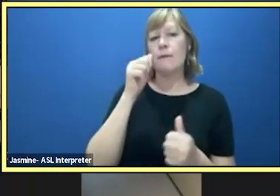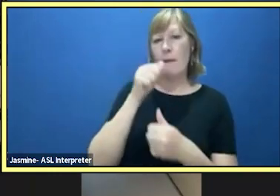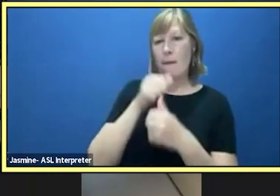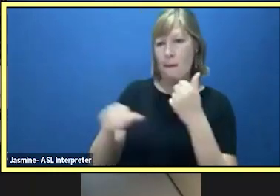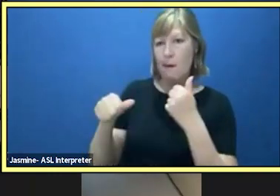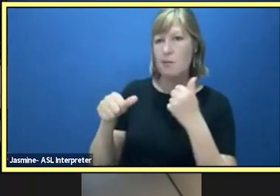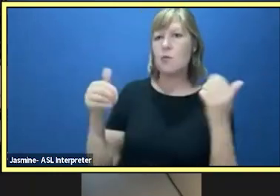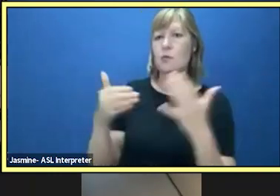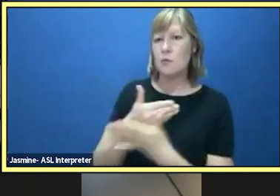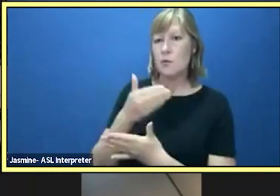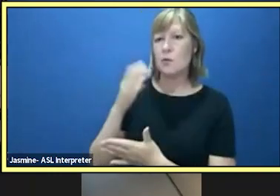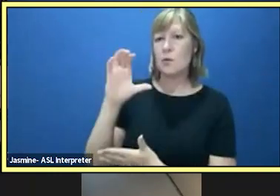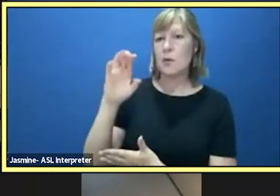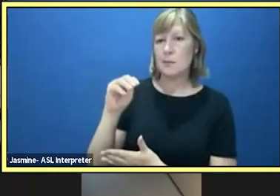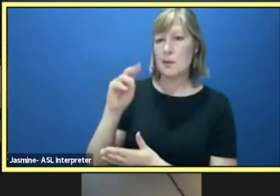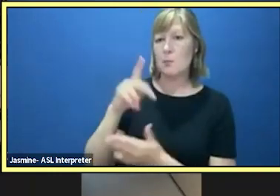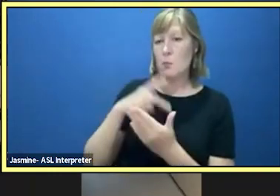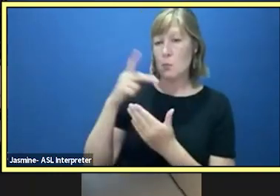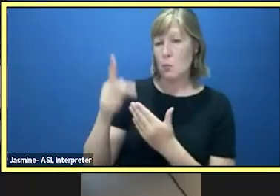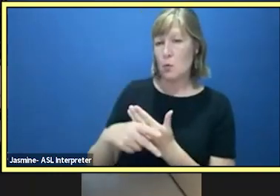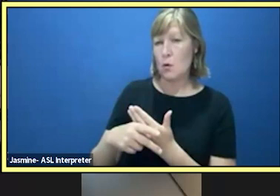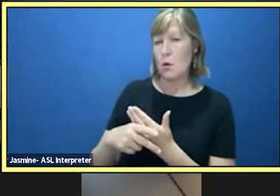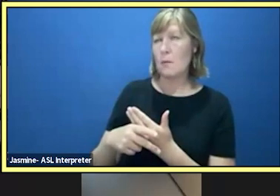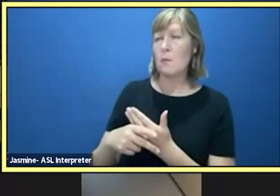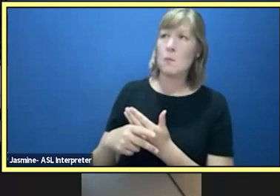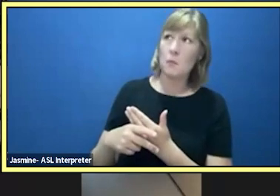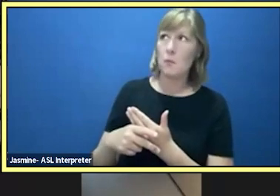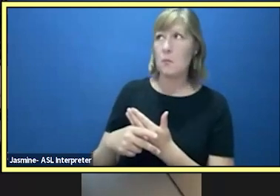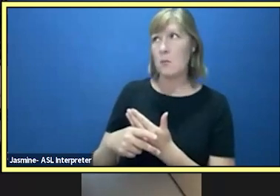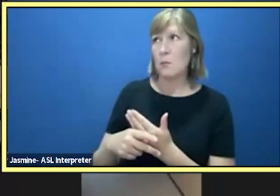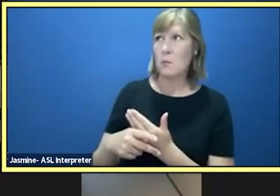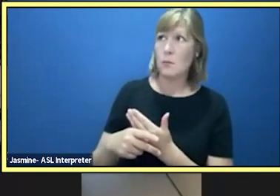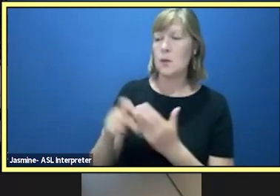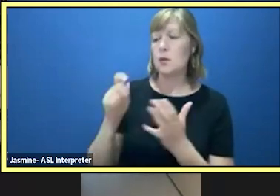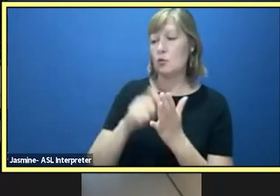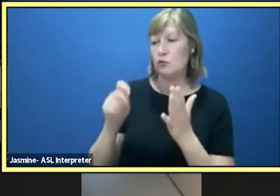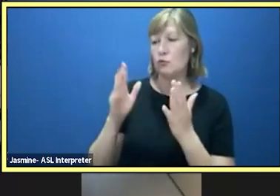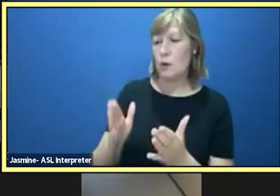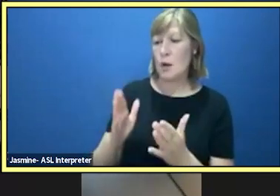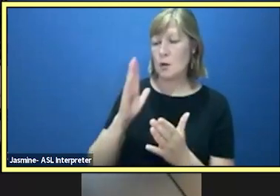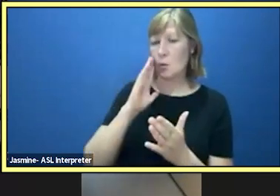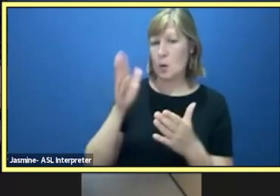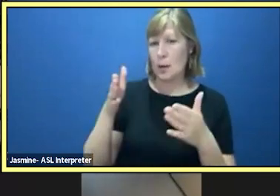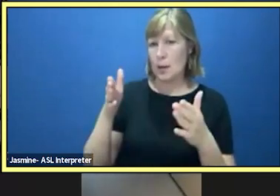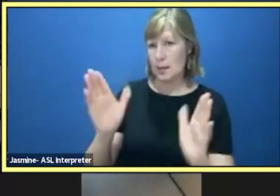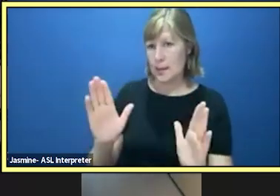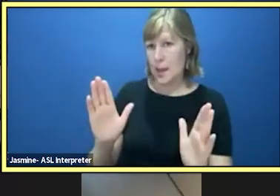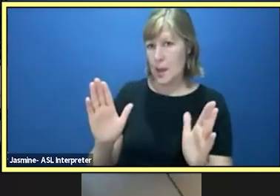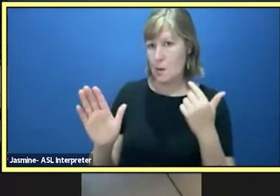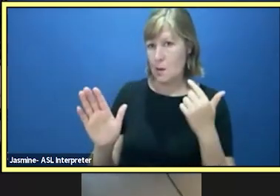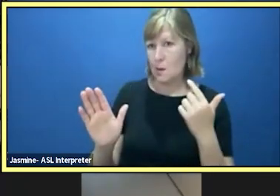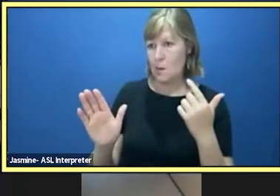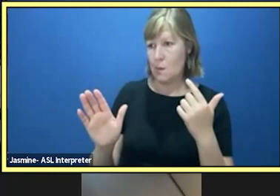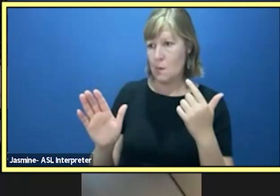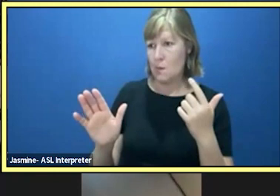program, will they kind of let us connect and make us aware